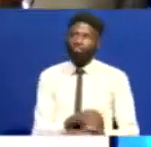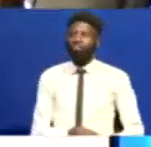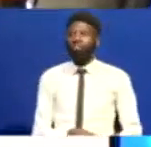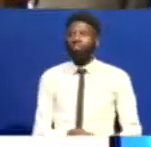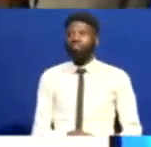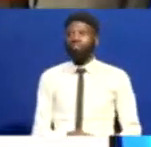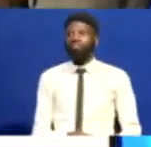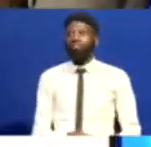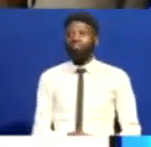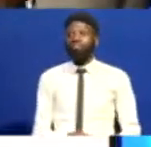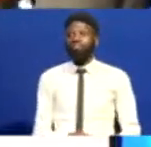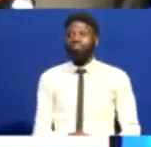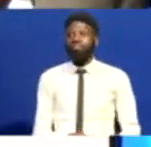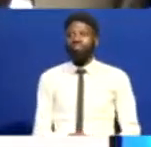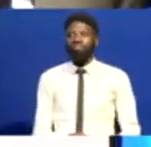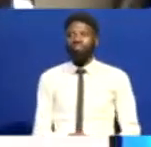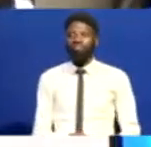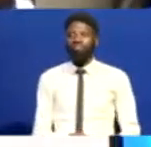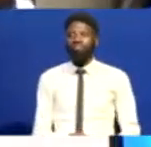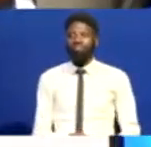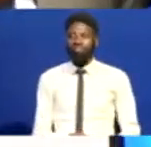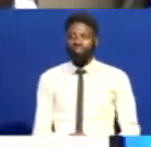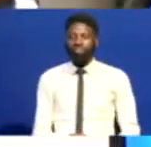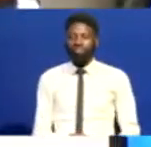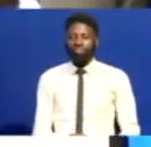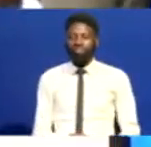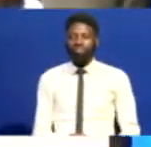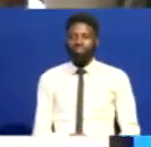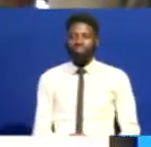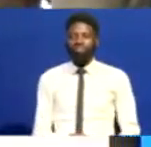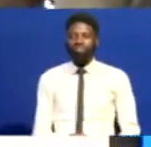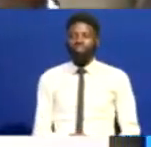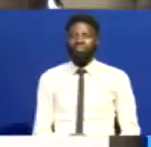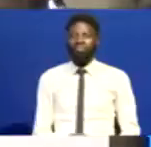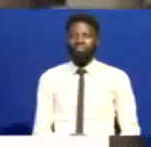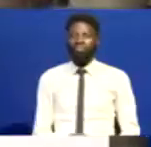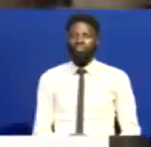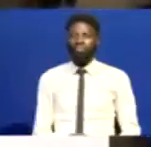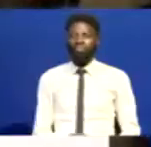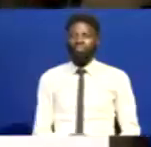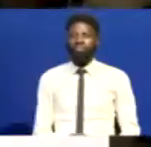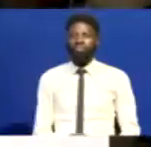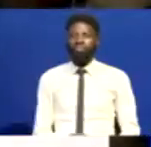Wery Mujenga for Easy Friday.